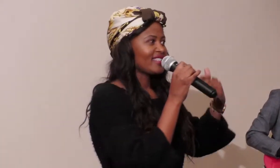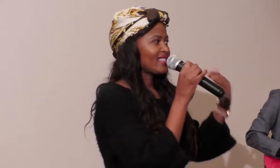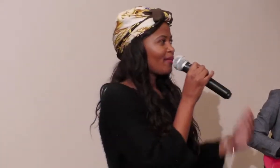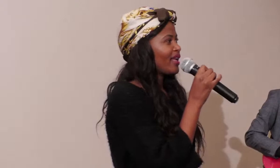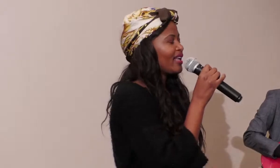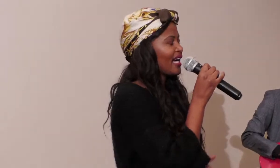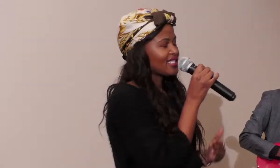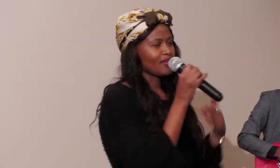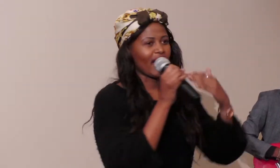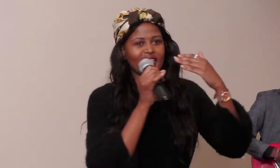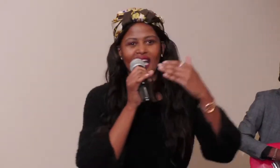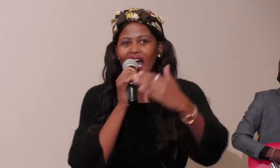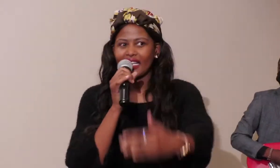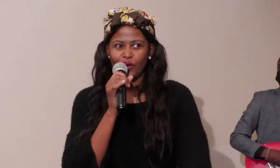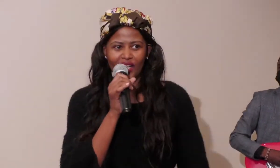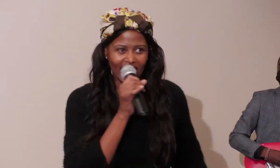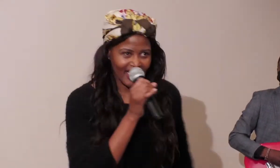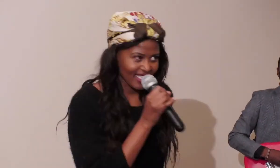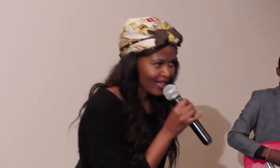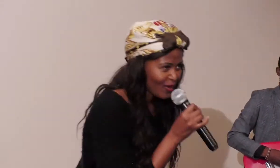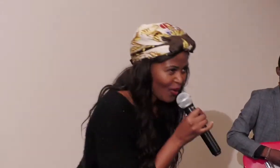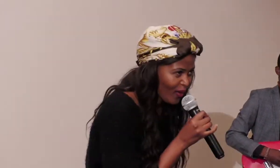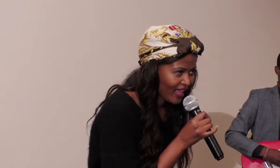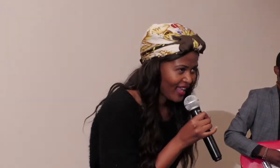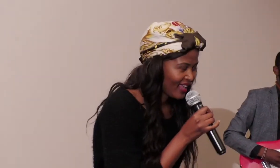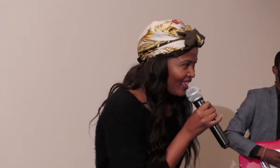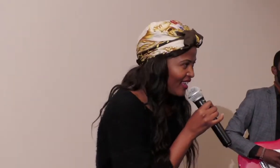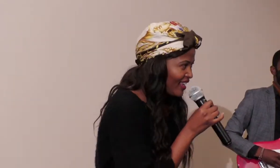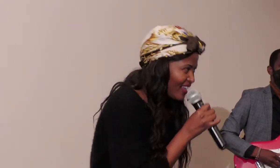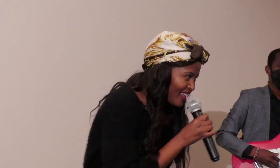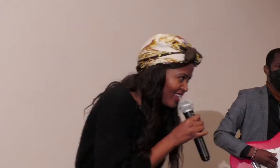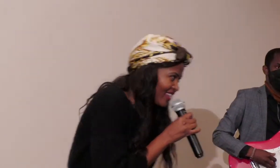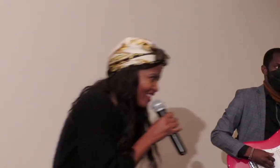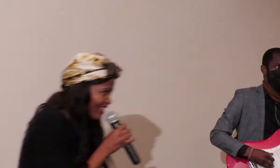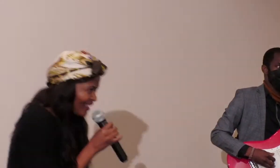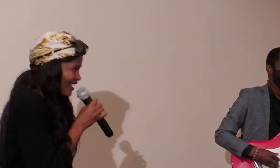chubekani nisebende ngathi simakathi anganiqinisa nonke.